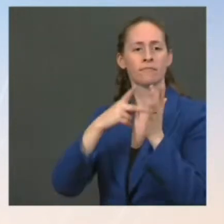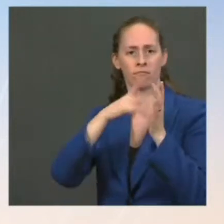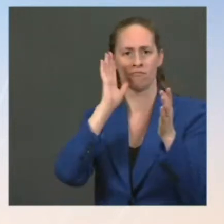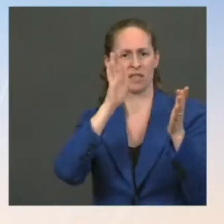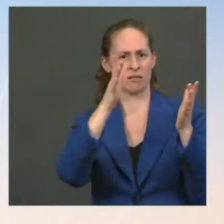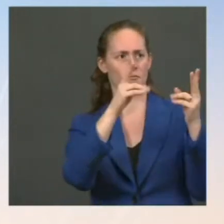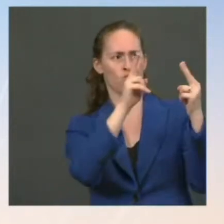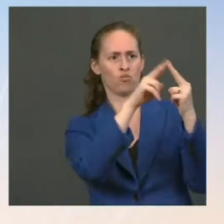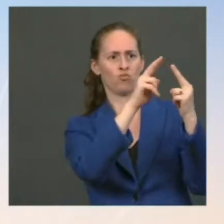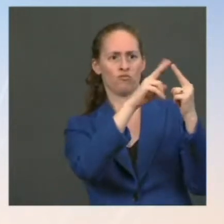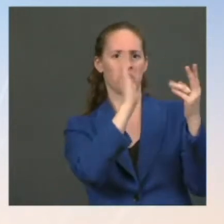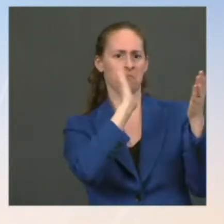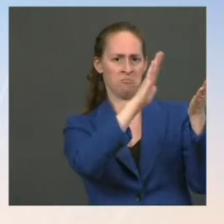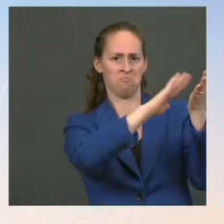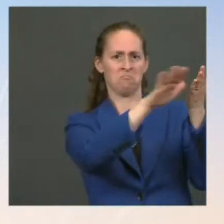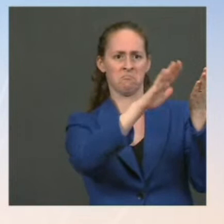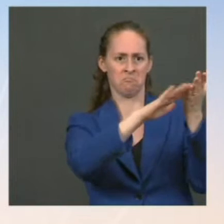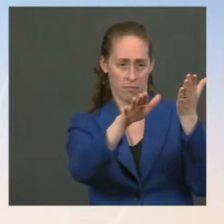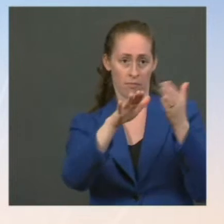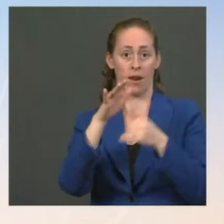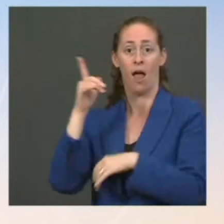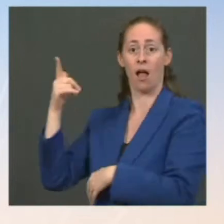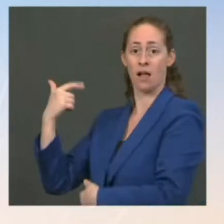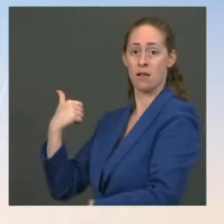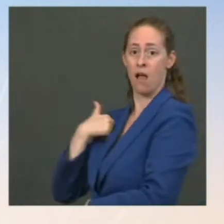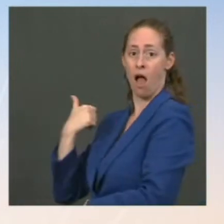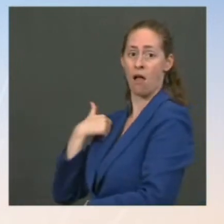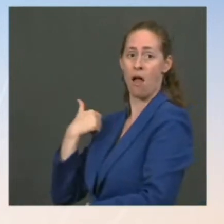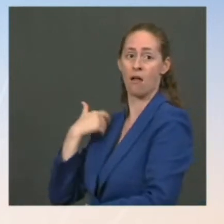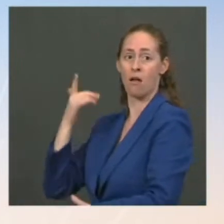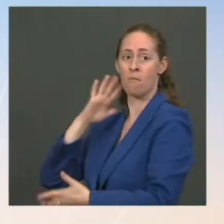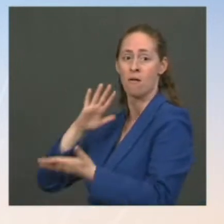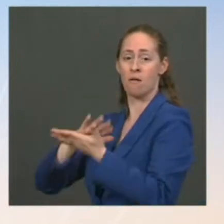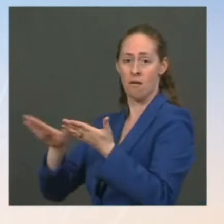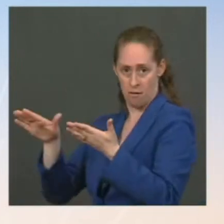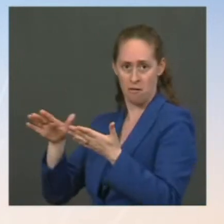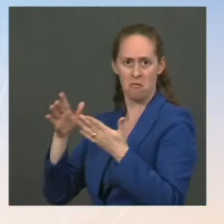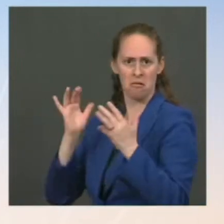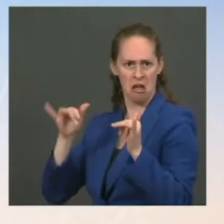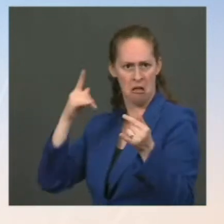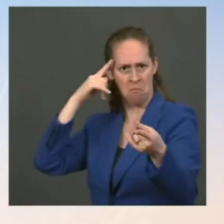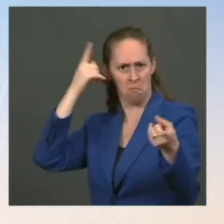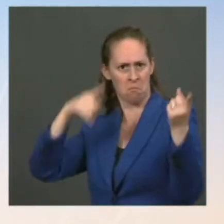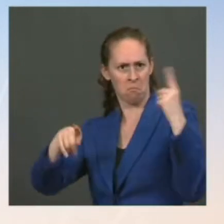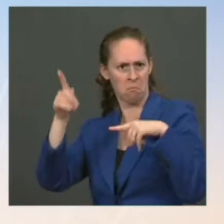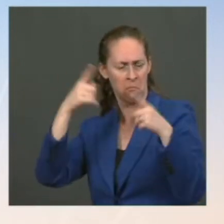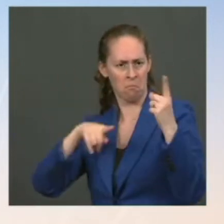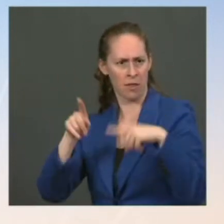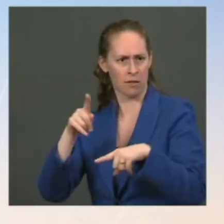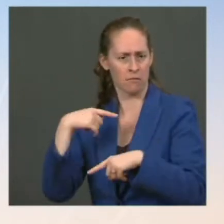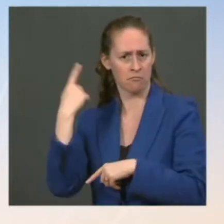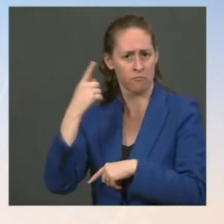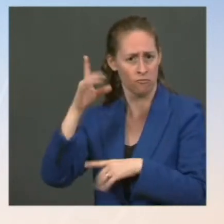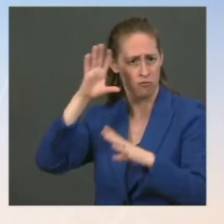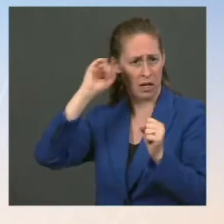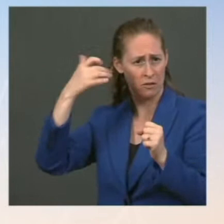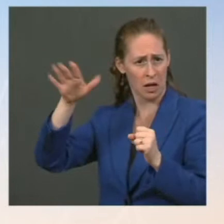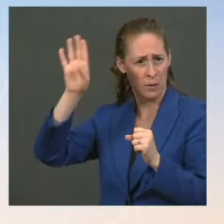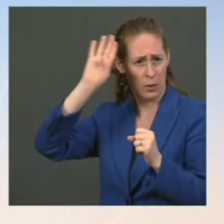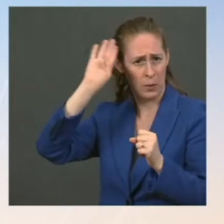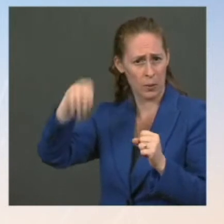he aware at the time, even if he did not discuss it with President Xi, about what the status of the discussions